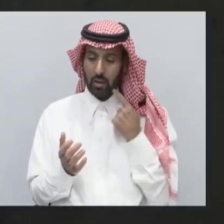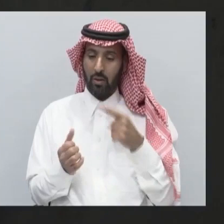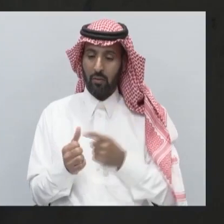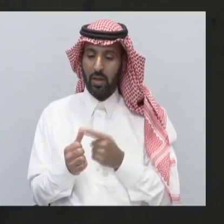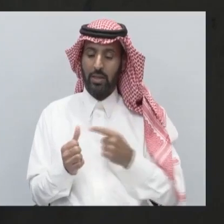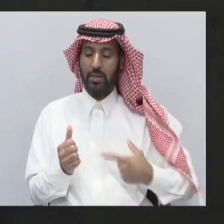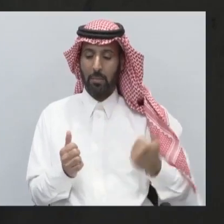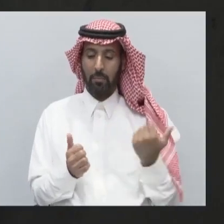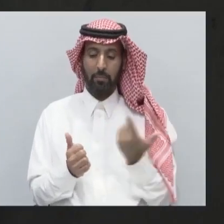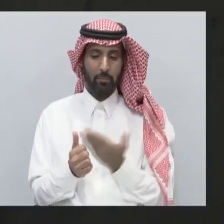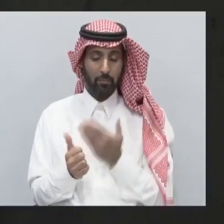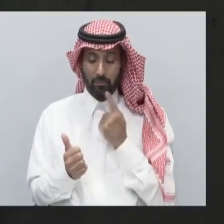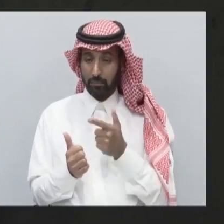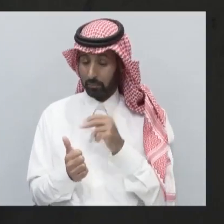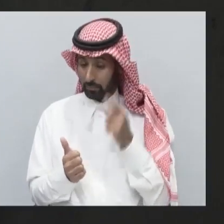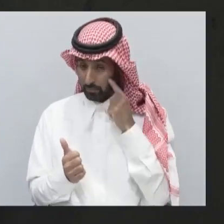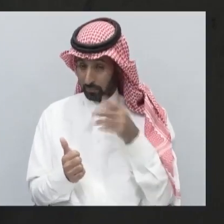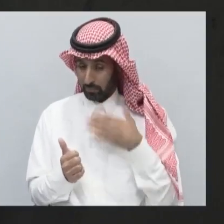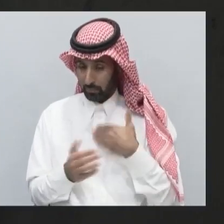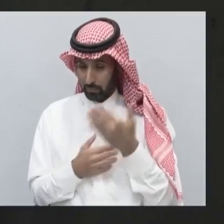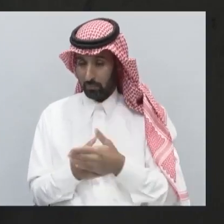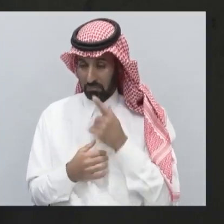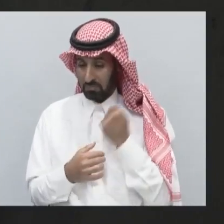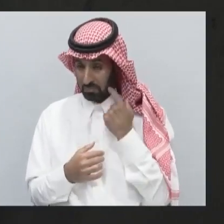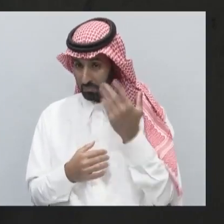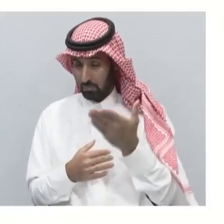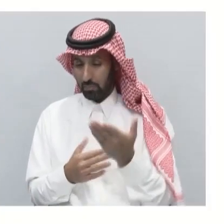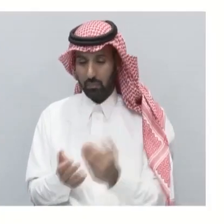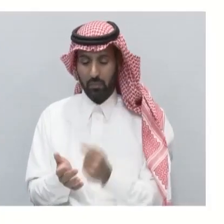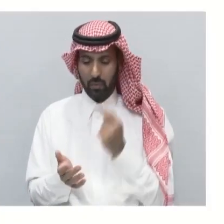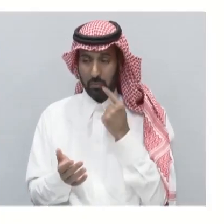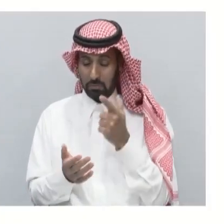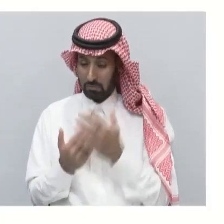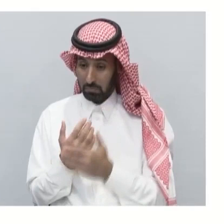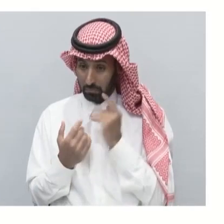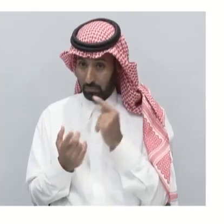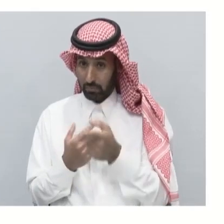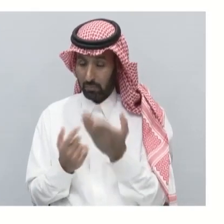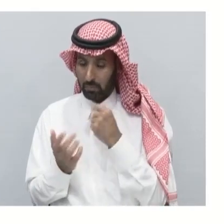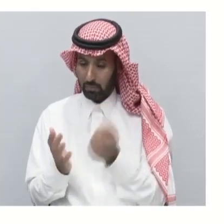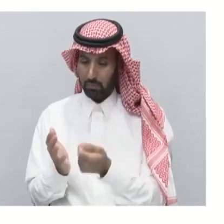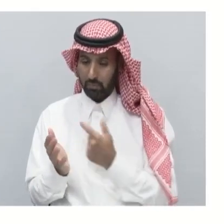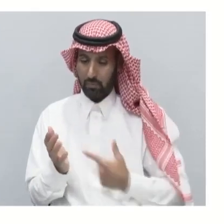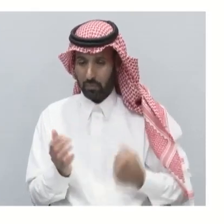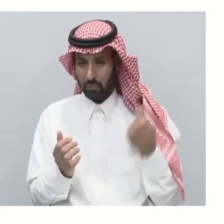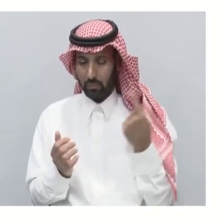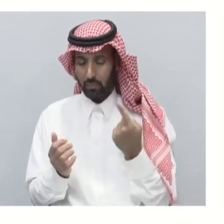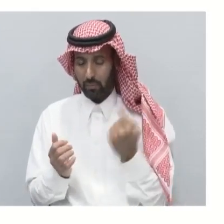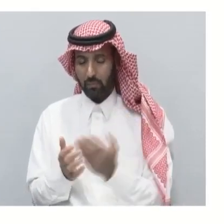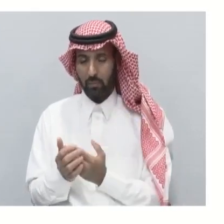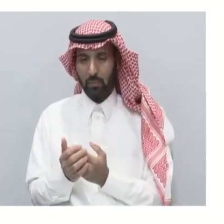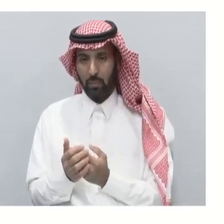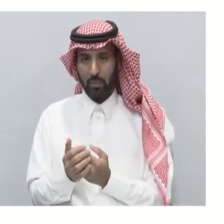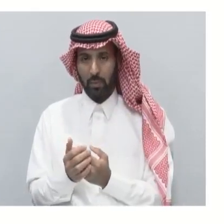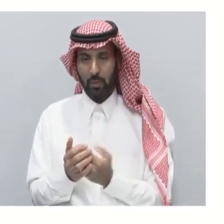first name. Like best regards, best wishes. You can say take care and you will sign with your own first